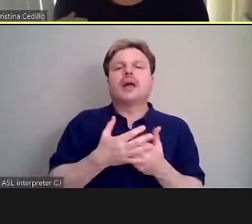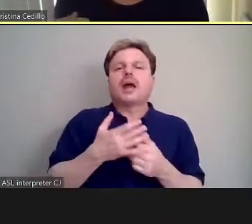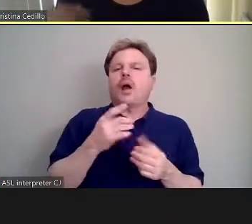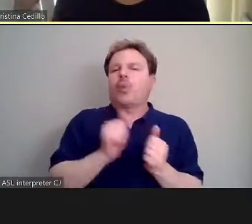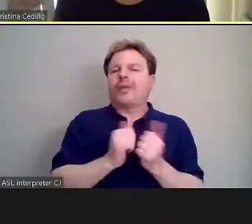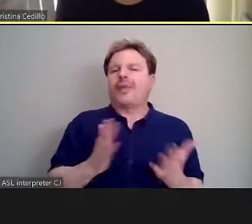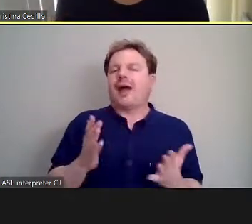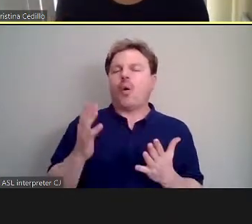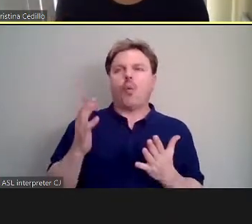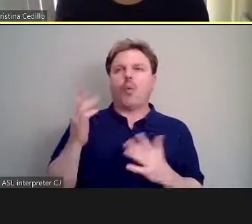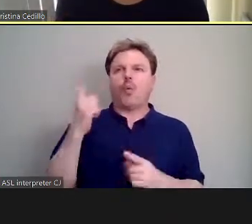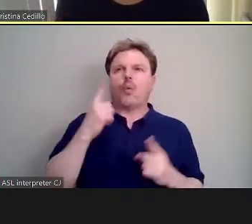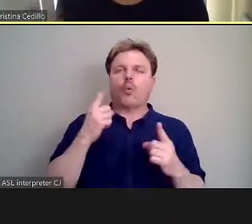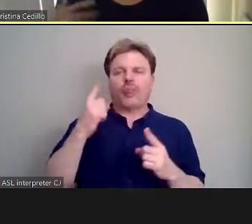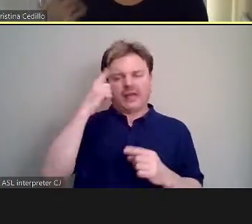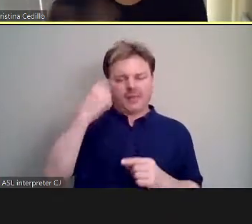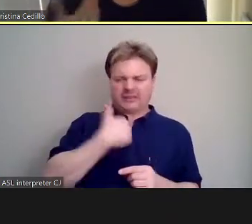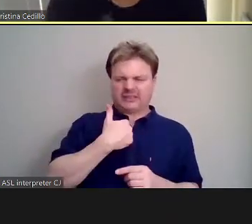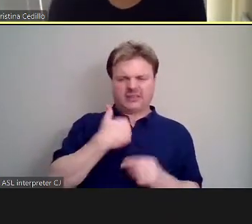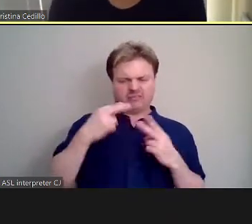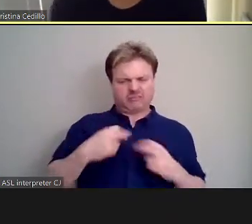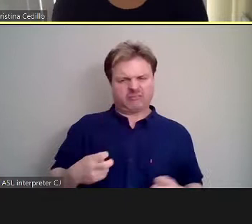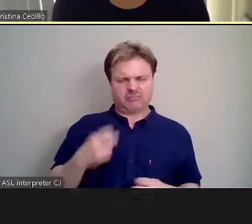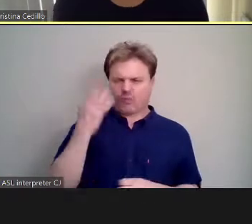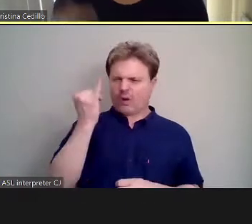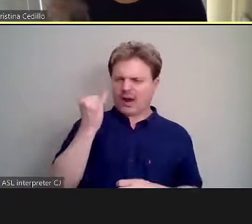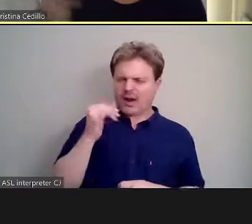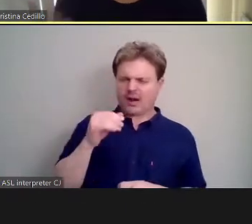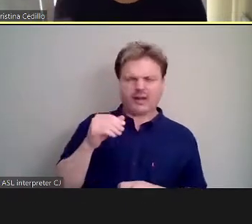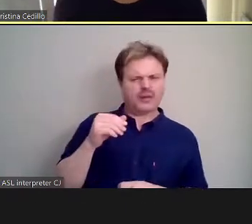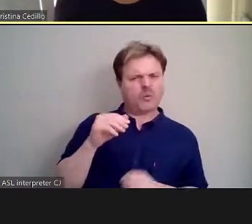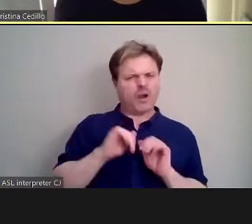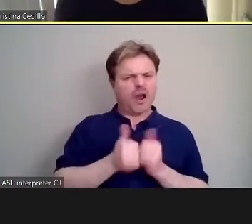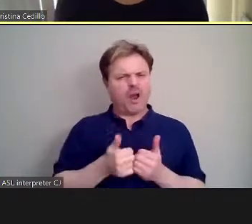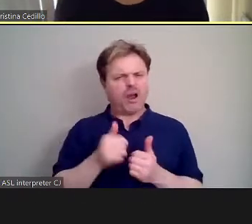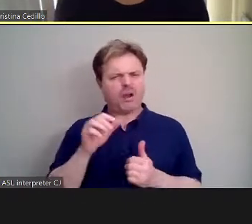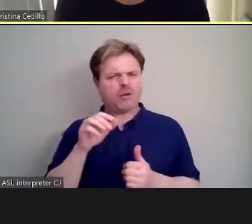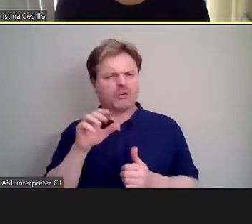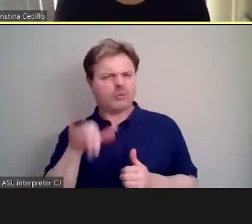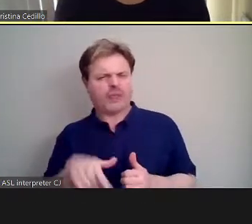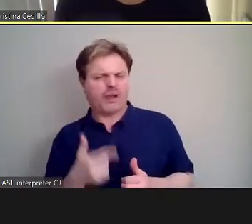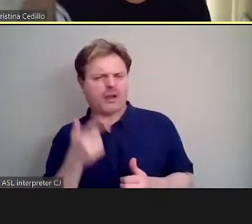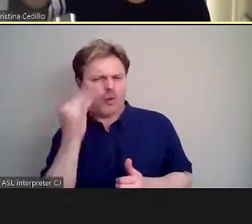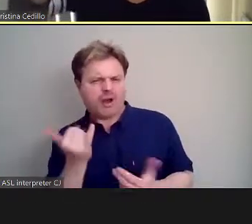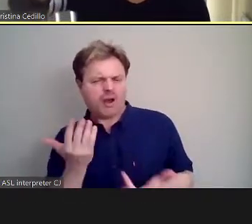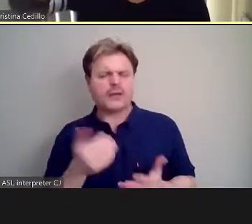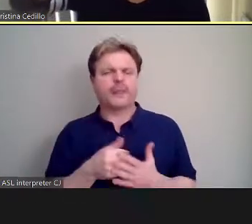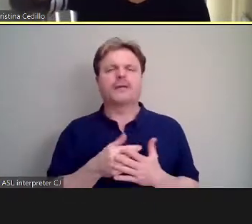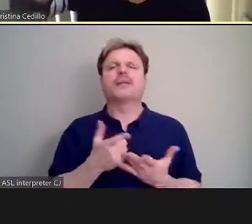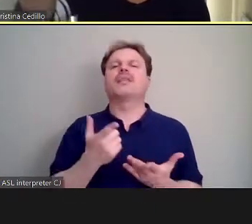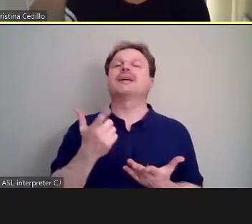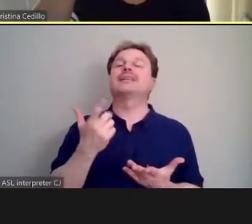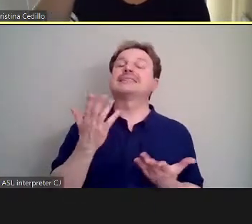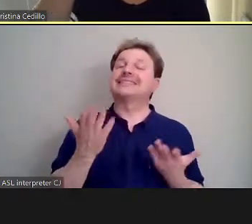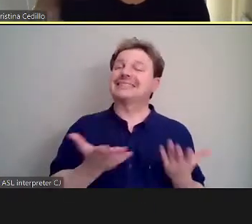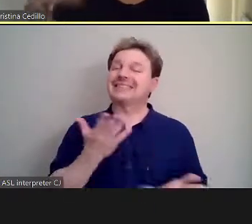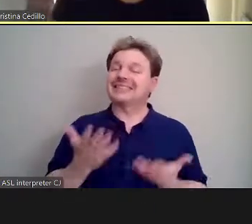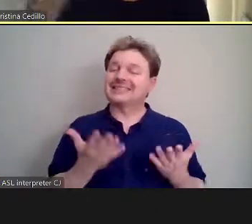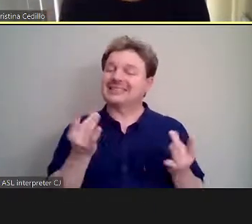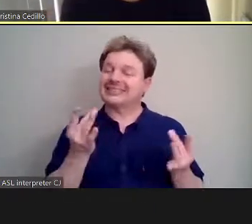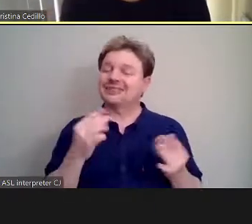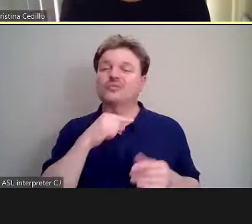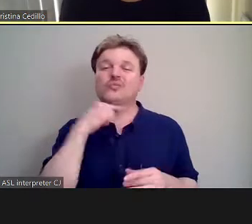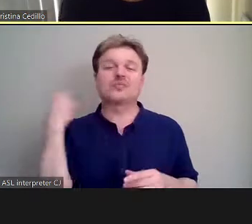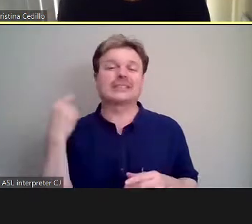ourselves, why are we doing this, or how are we doing this, then we run the risk of really just not necessarily